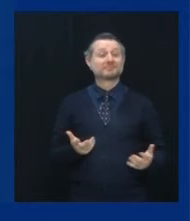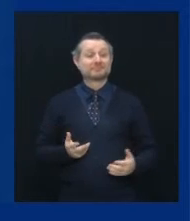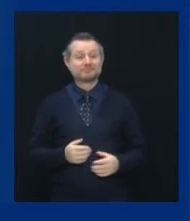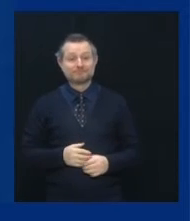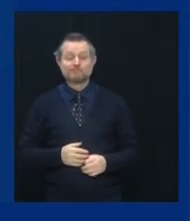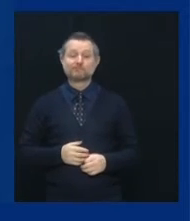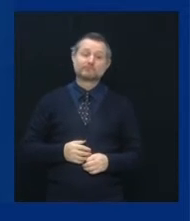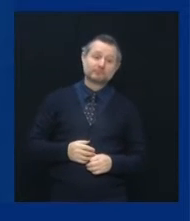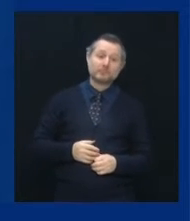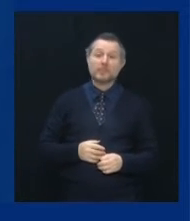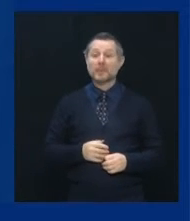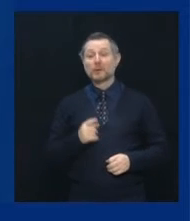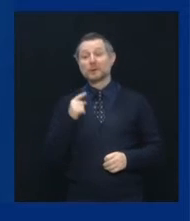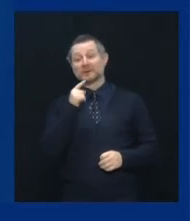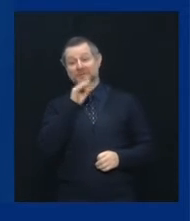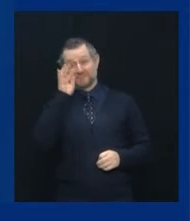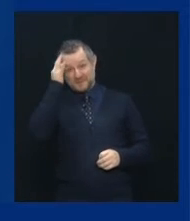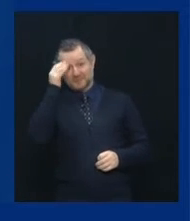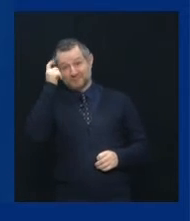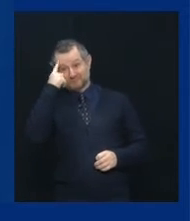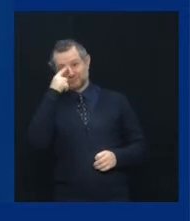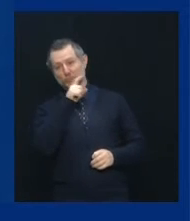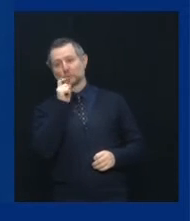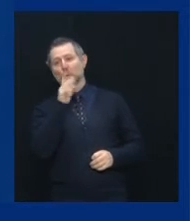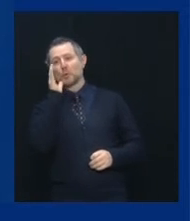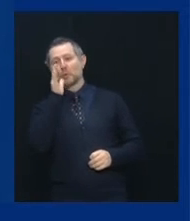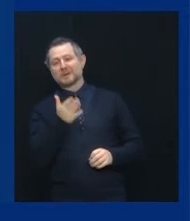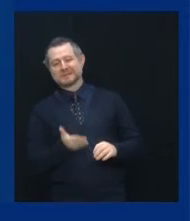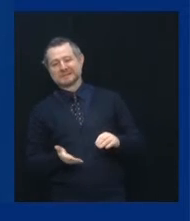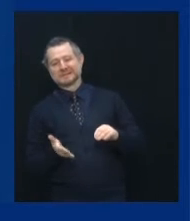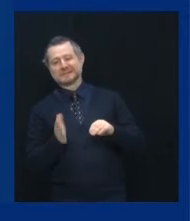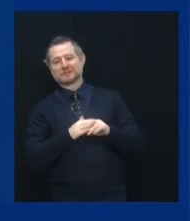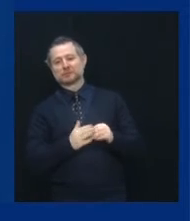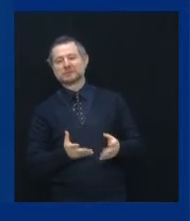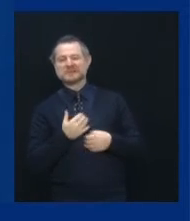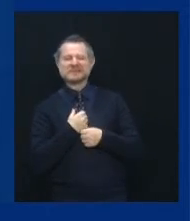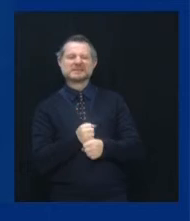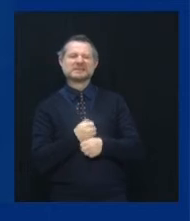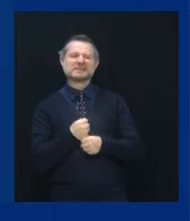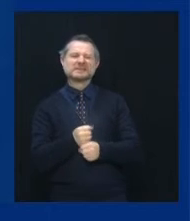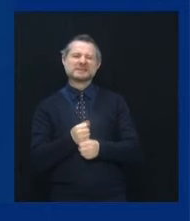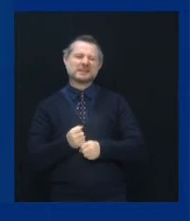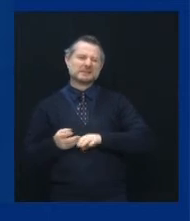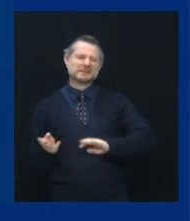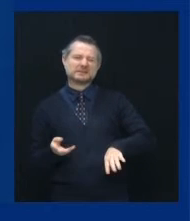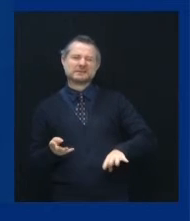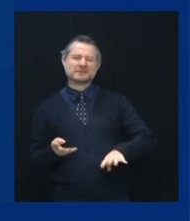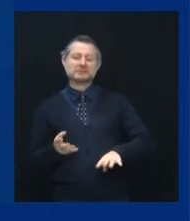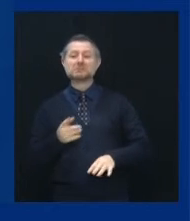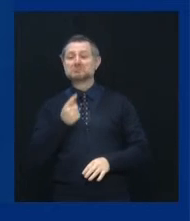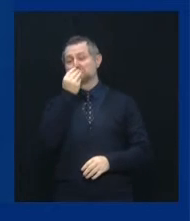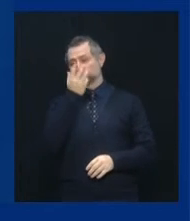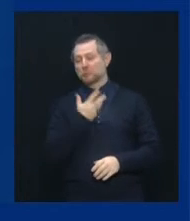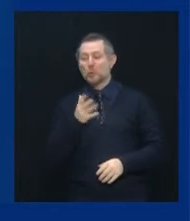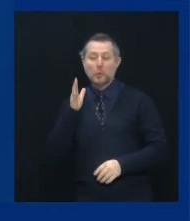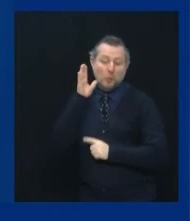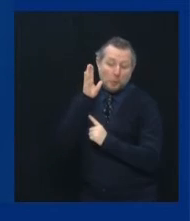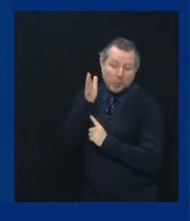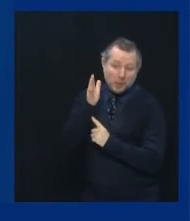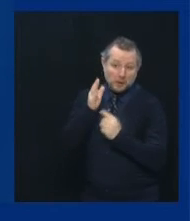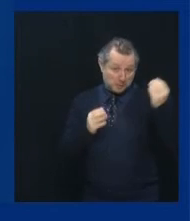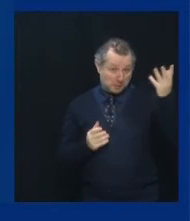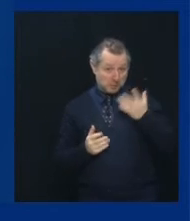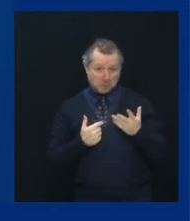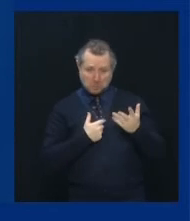the federal government will be increasing production. They say they will. I believe they will.